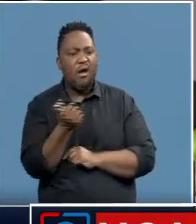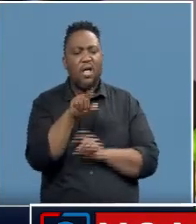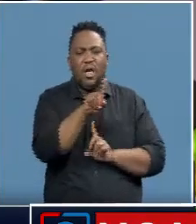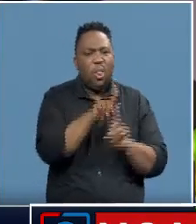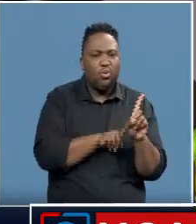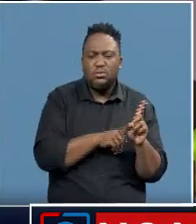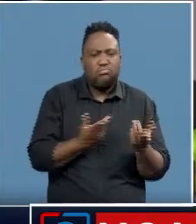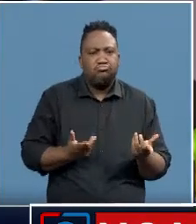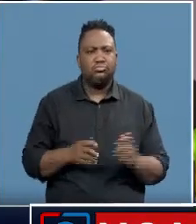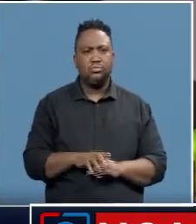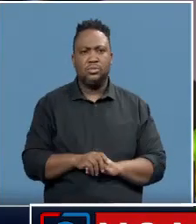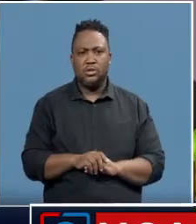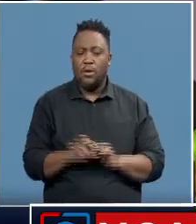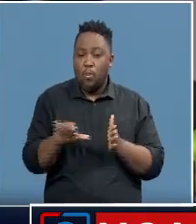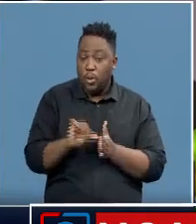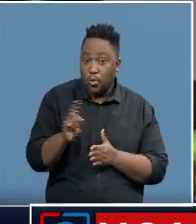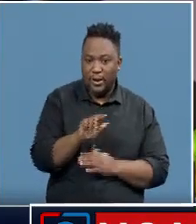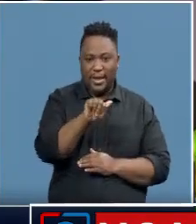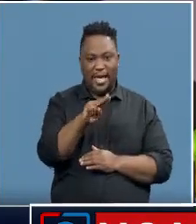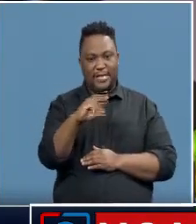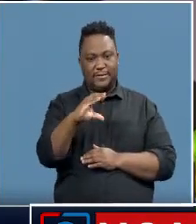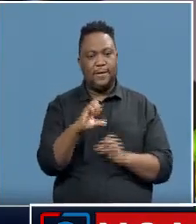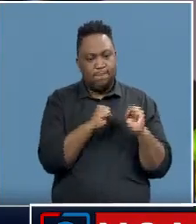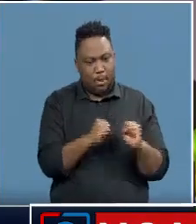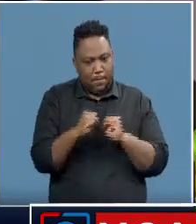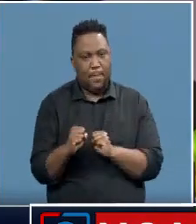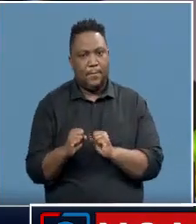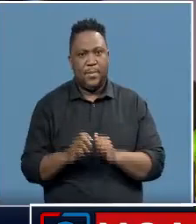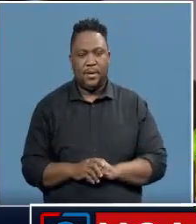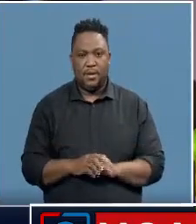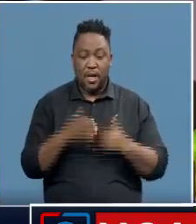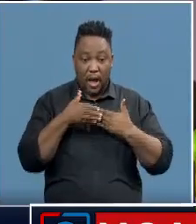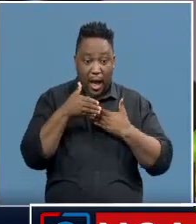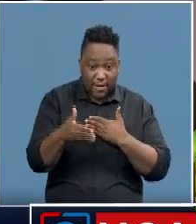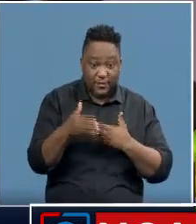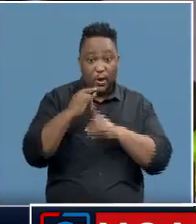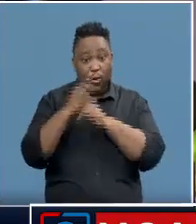But the ANC must remain comrades after your contest.